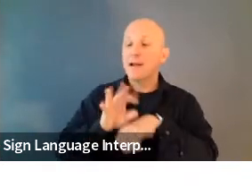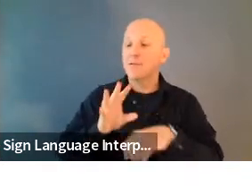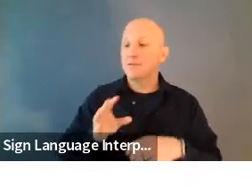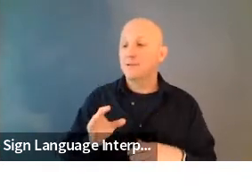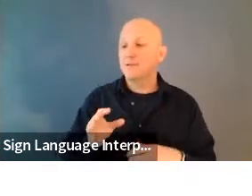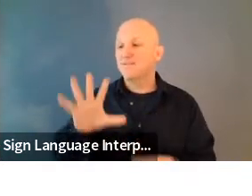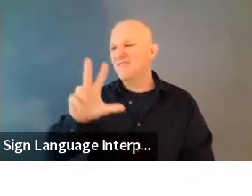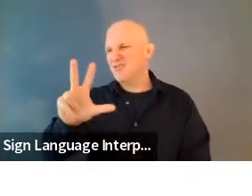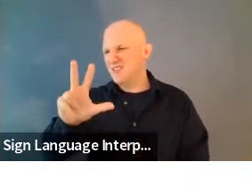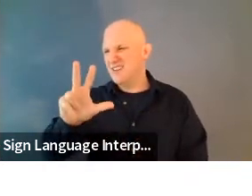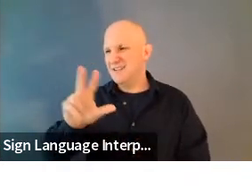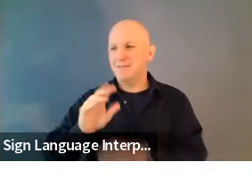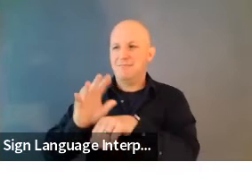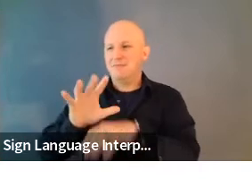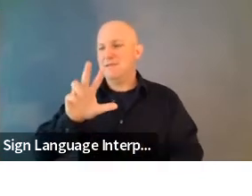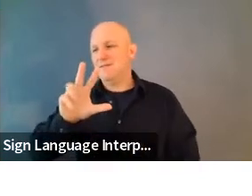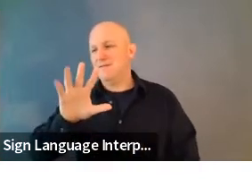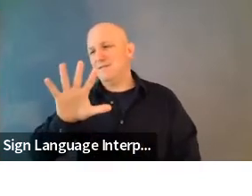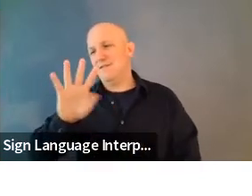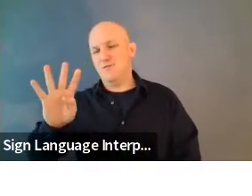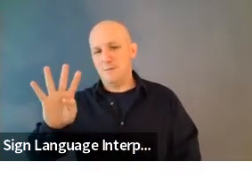and Counseling 54.